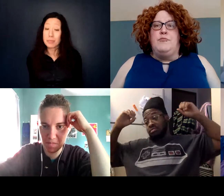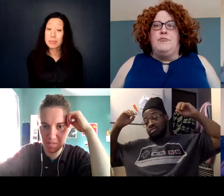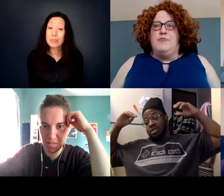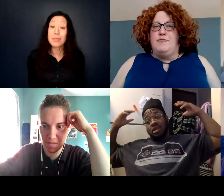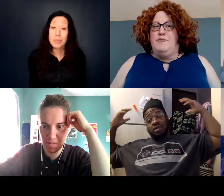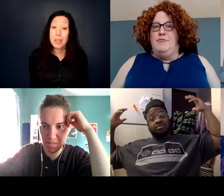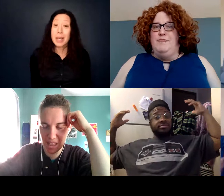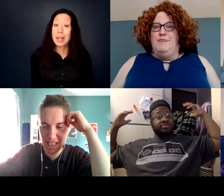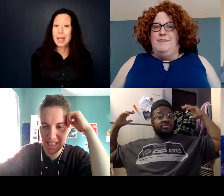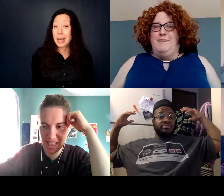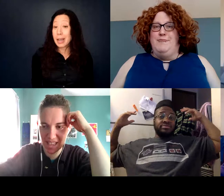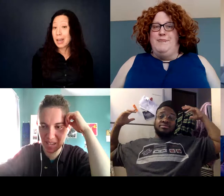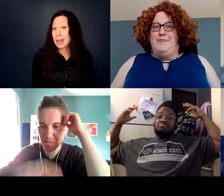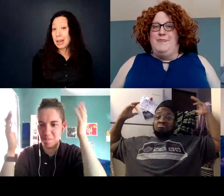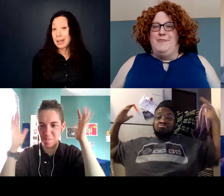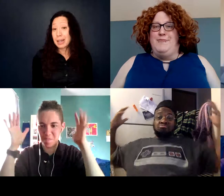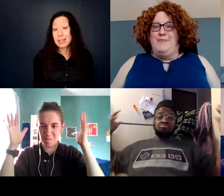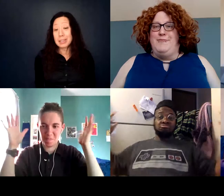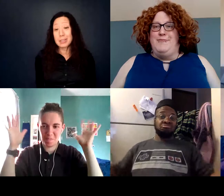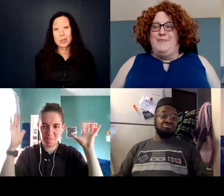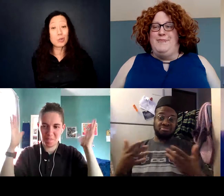tomorrow.